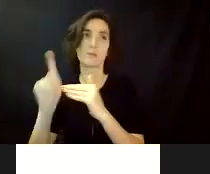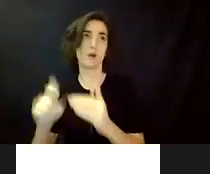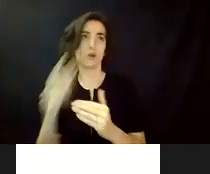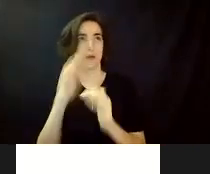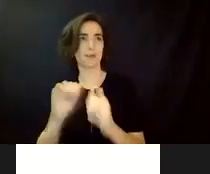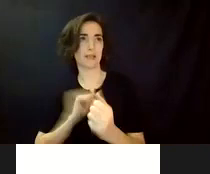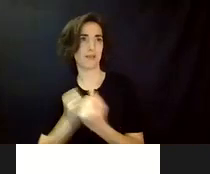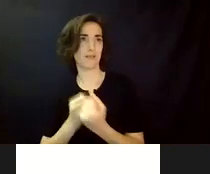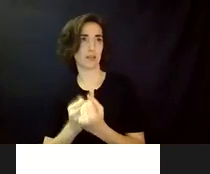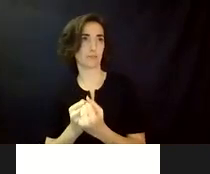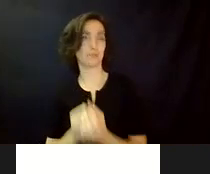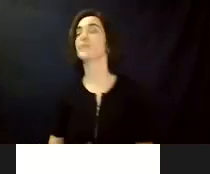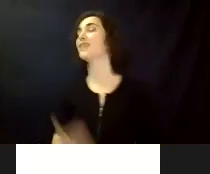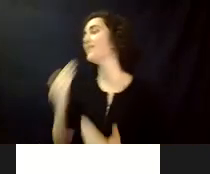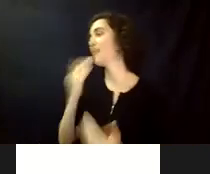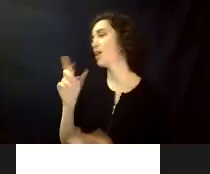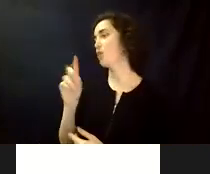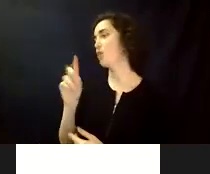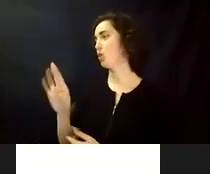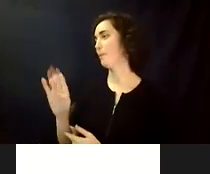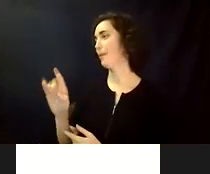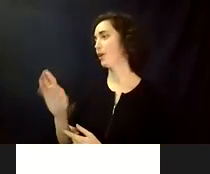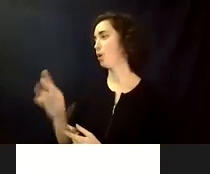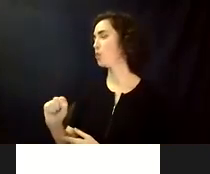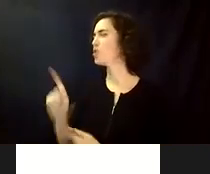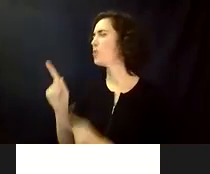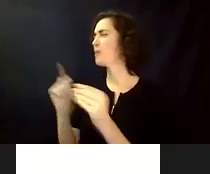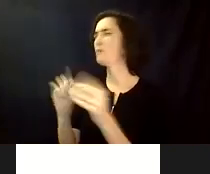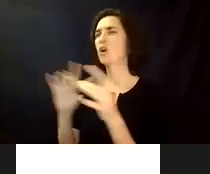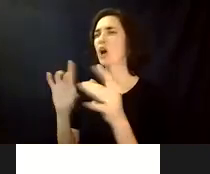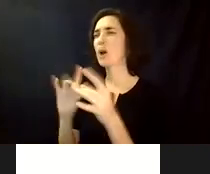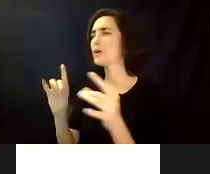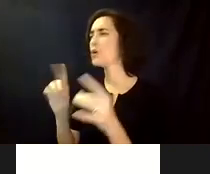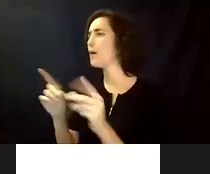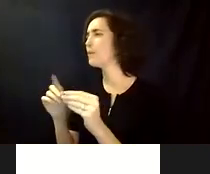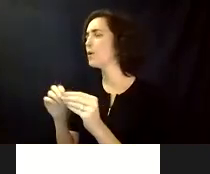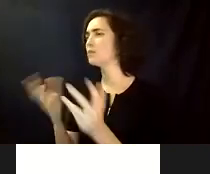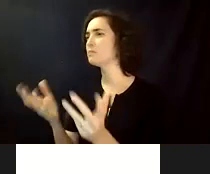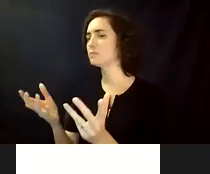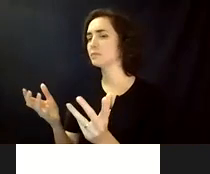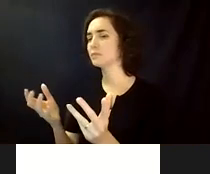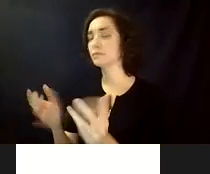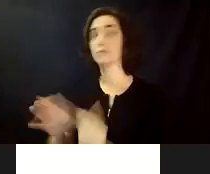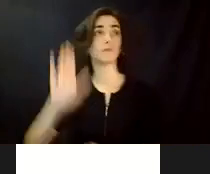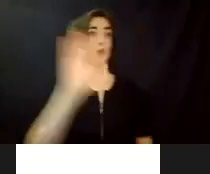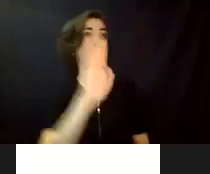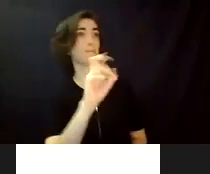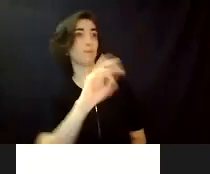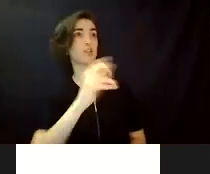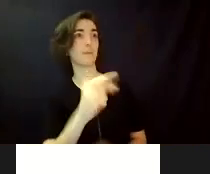We may have time for one more closing statement. Yeah, this is Benjamin from